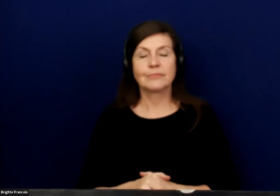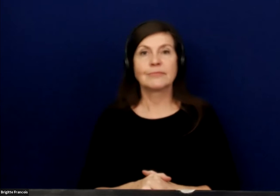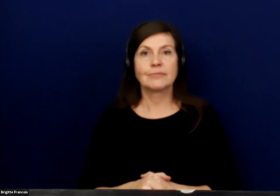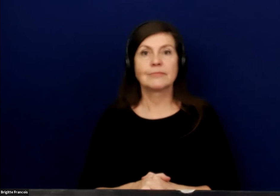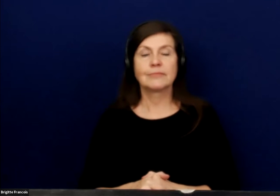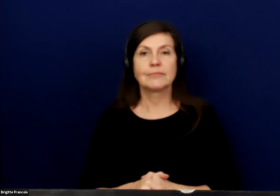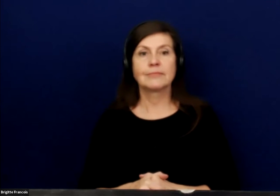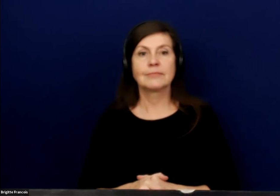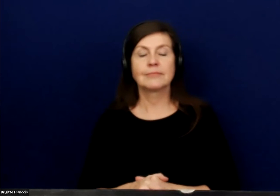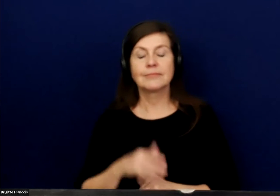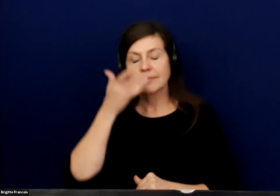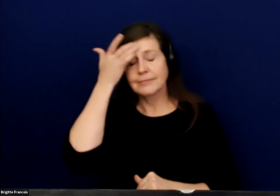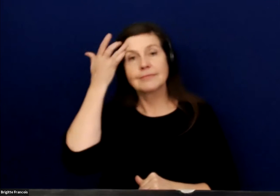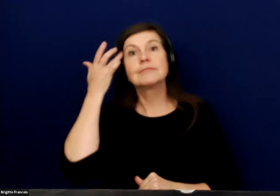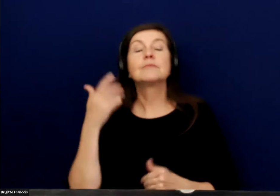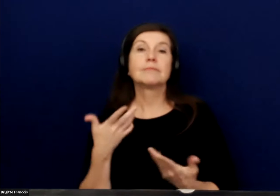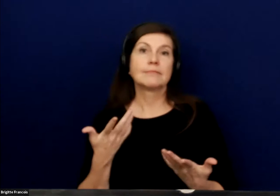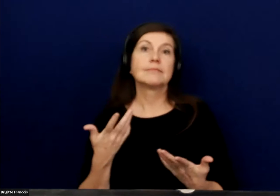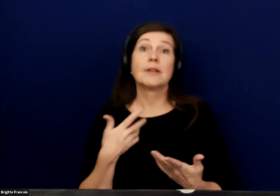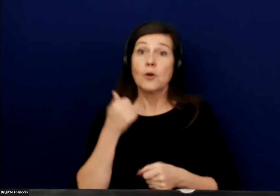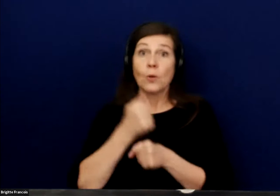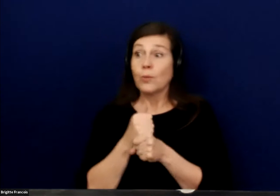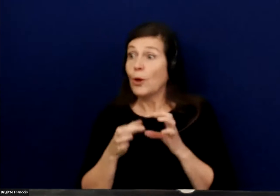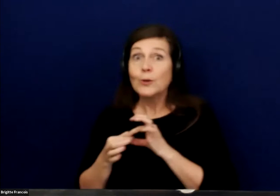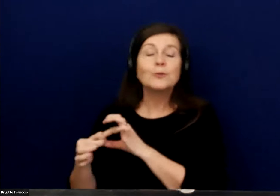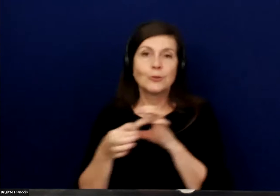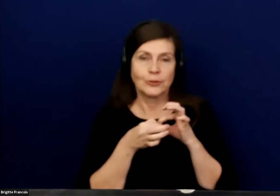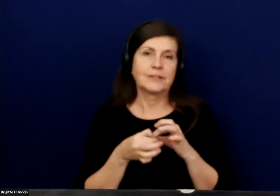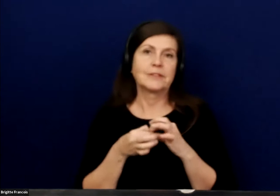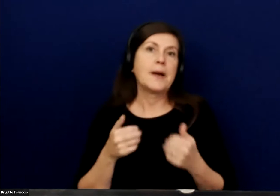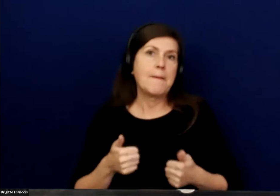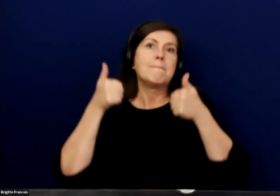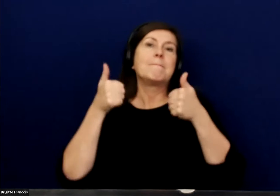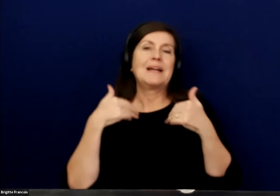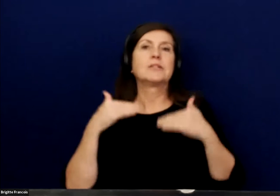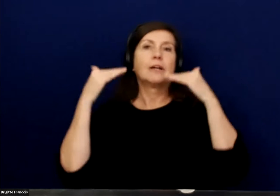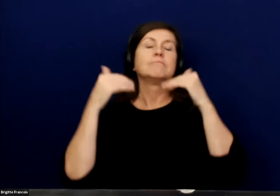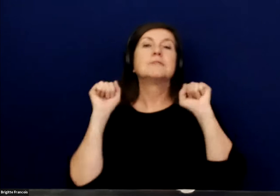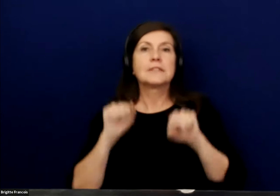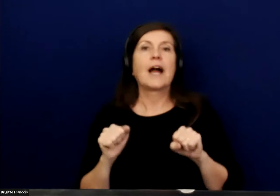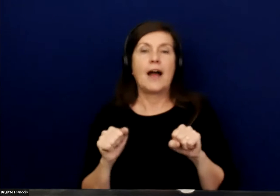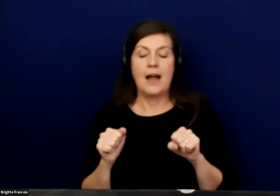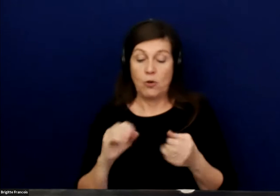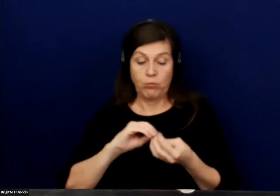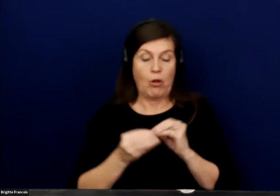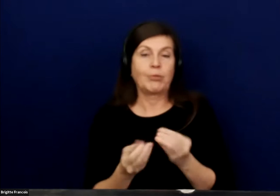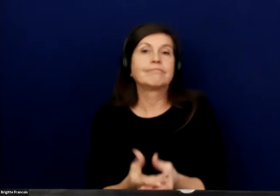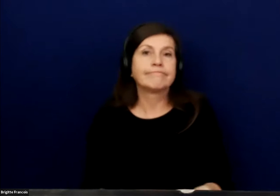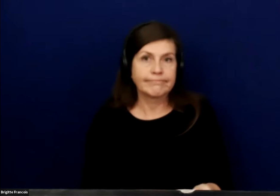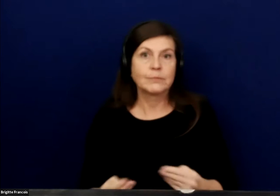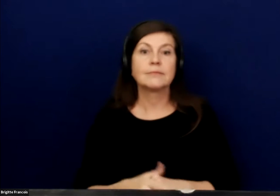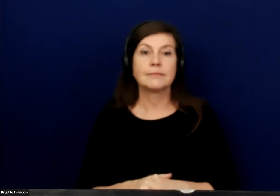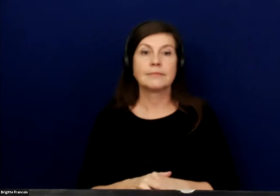helpful. If we do things together, then we have a better chance to solve the problems. That's how I see it. But it